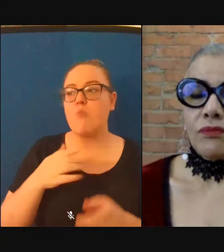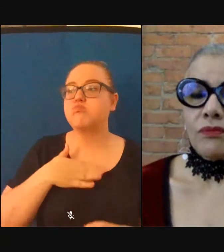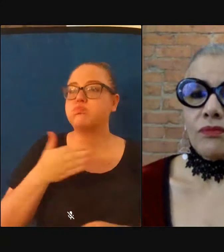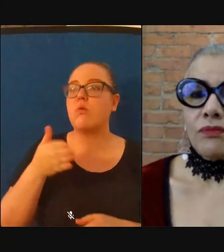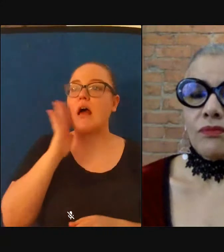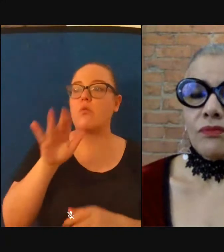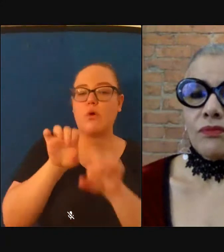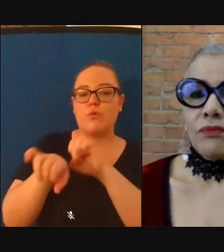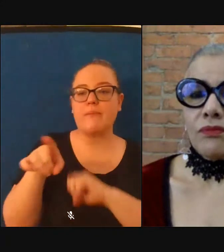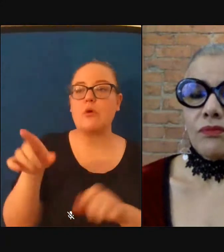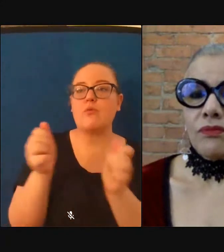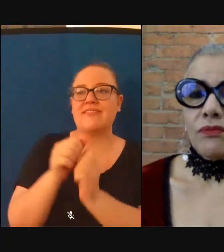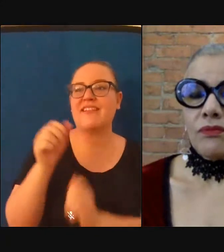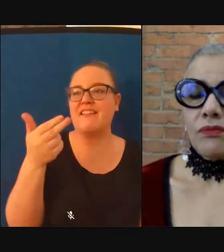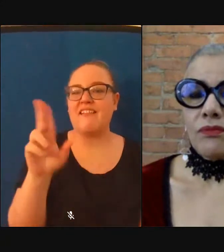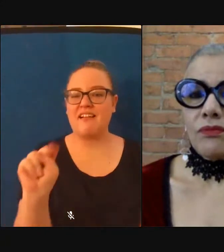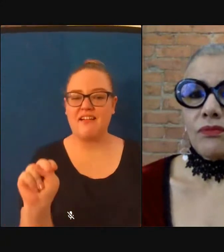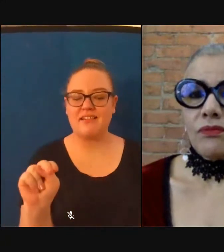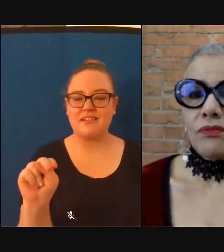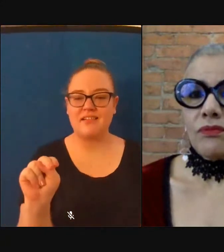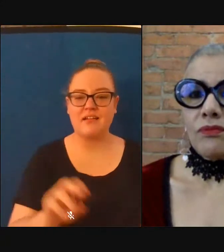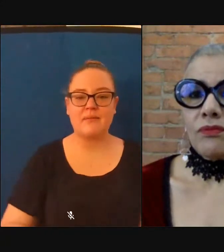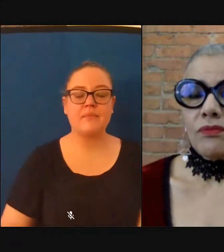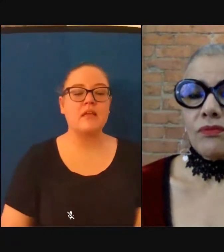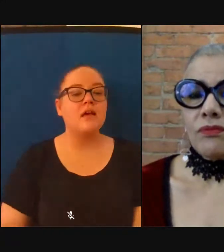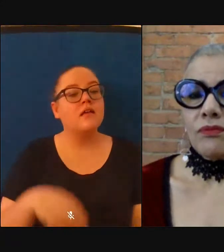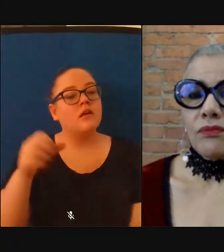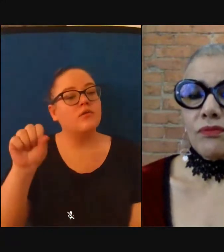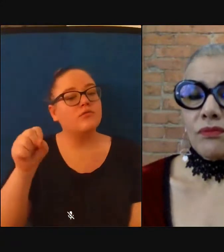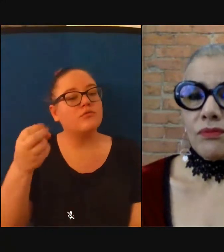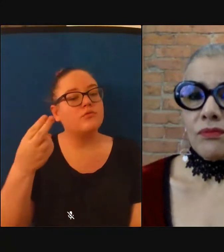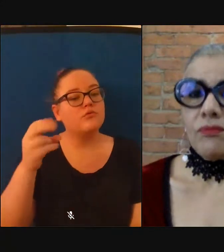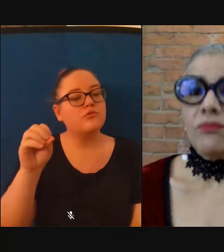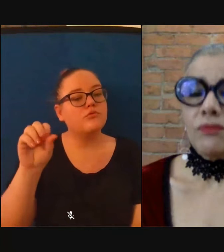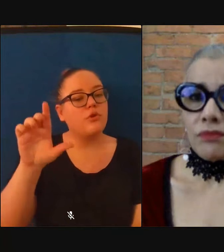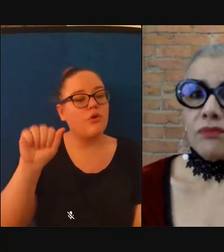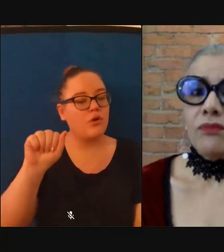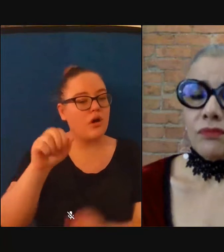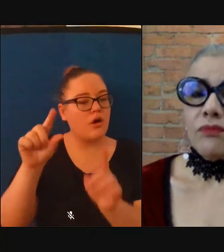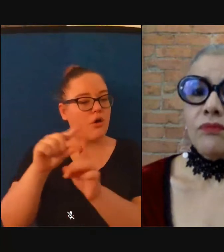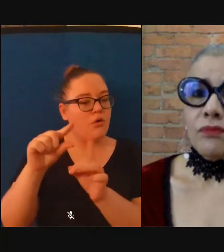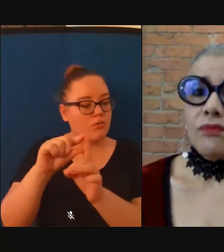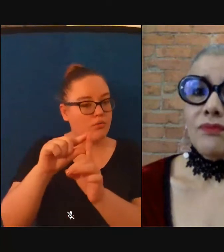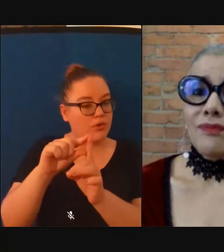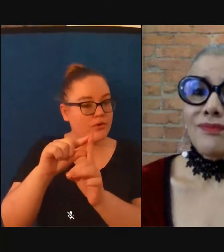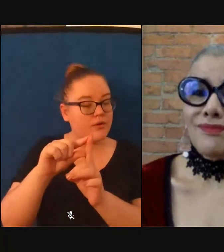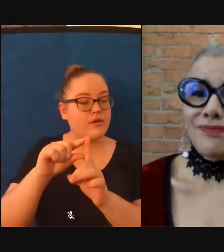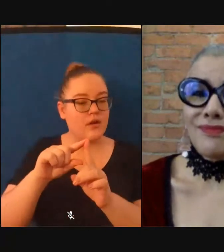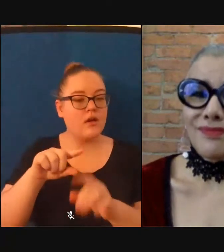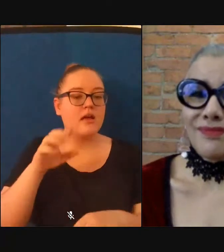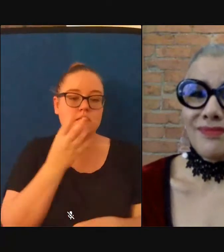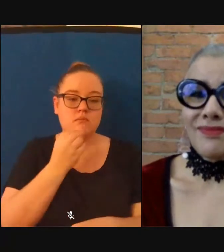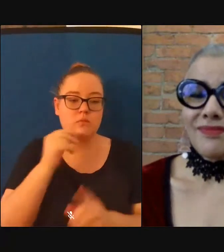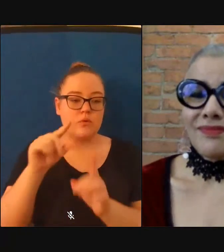the Hebrew word for Holocaust, Shoah, and it's a pun on The Daily Show. Nazis can sometimes be clever, which I